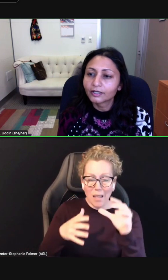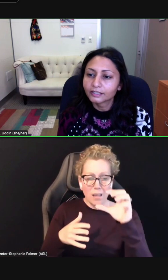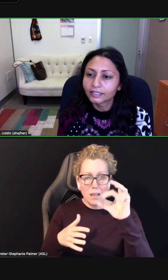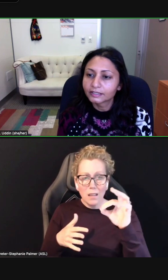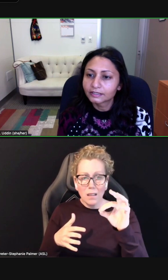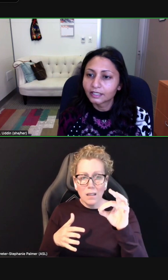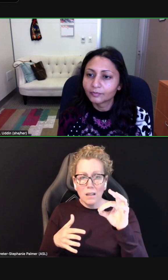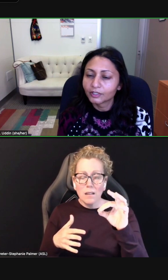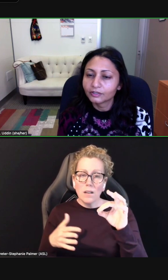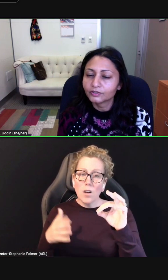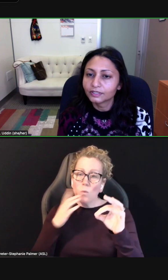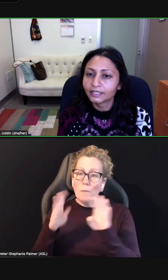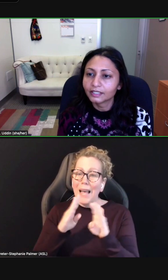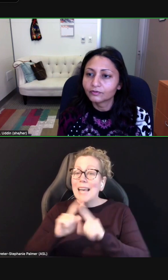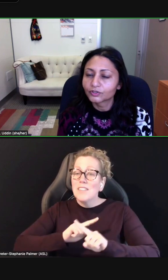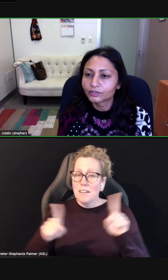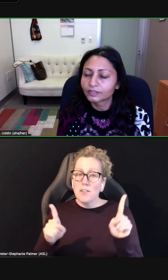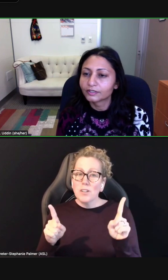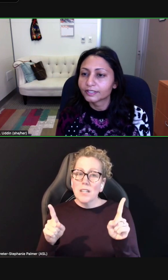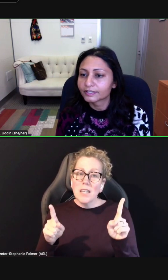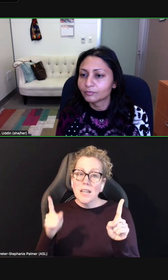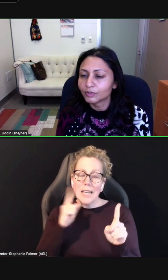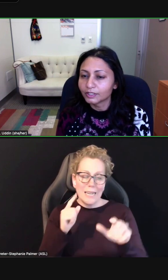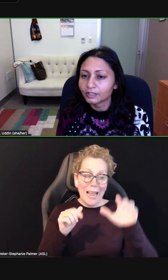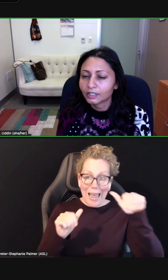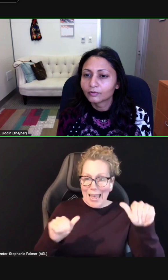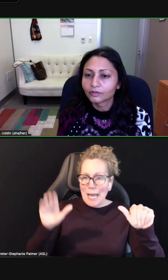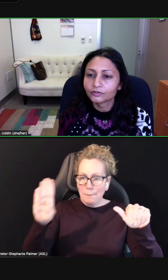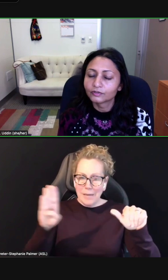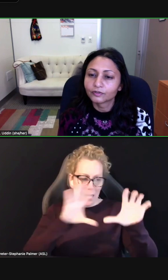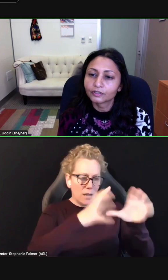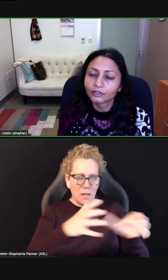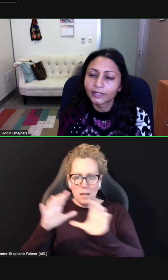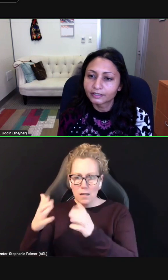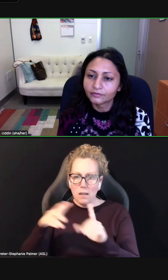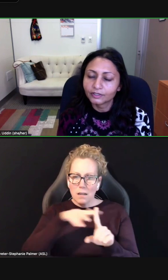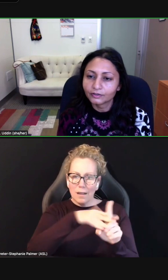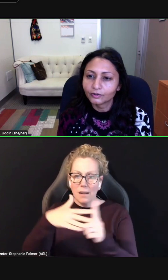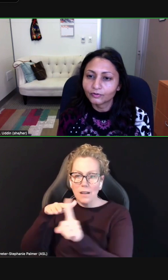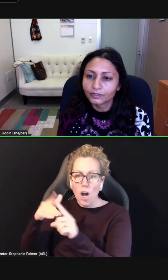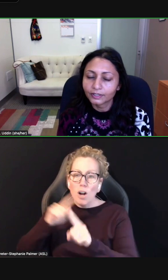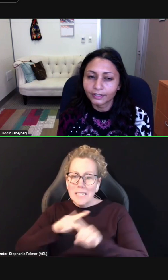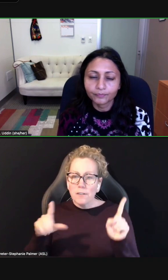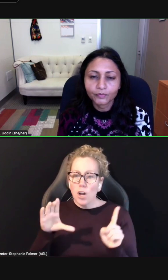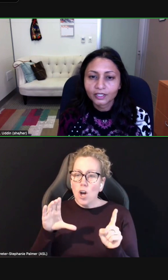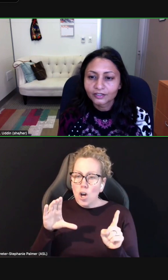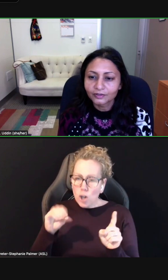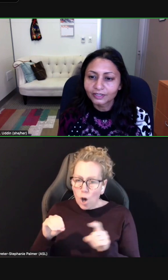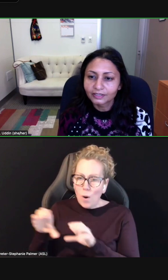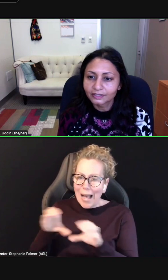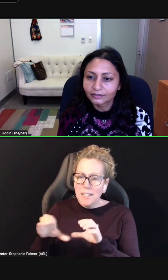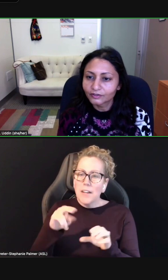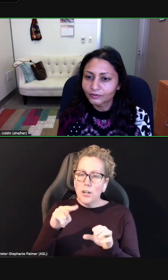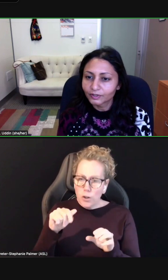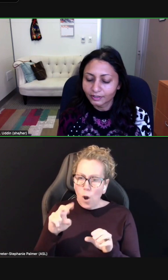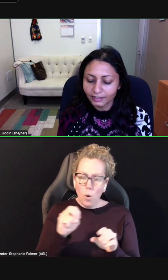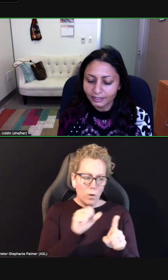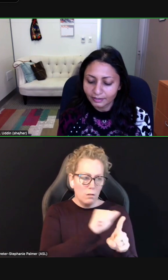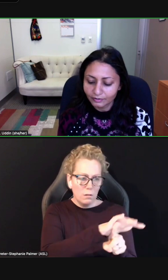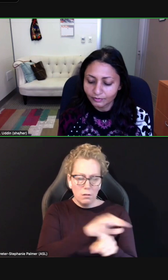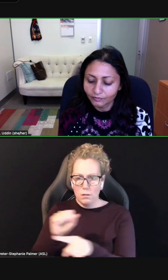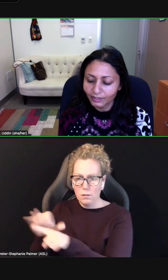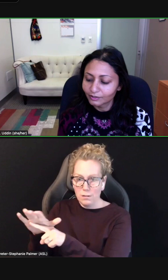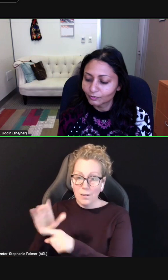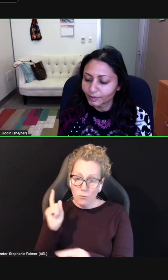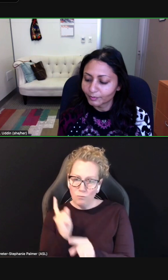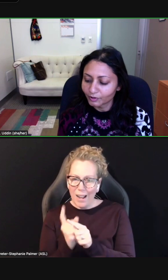differently in the context that you see in A versus the context in B, where there's different co-activated nodes. So I think this is also a